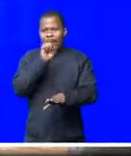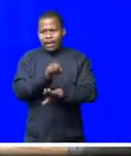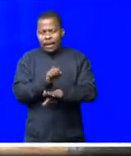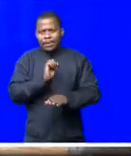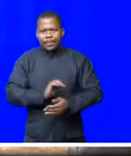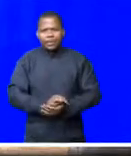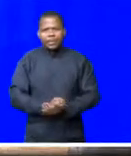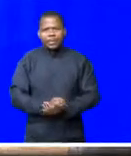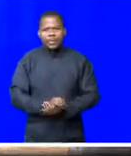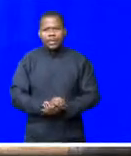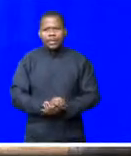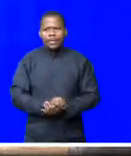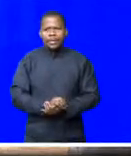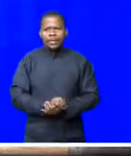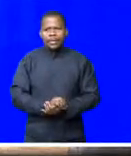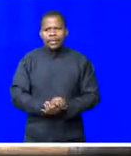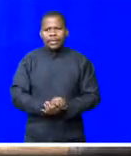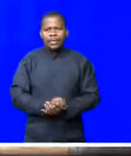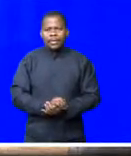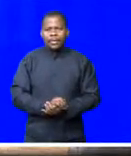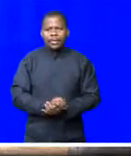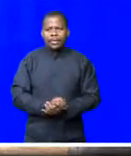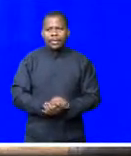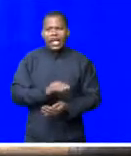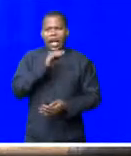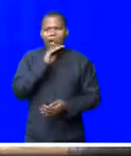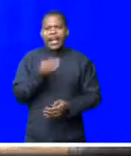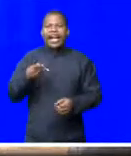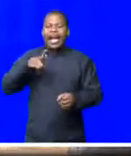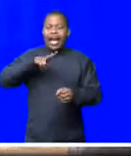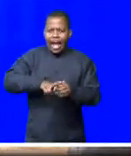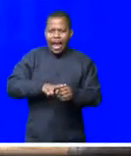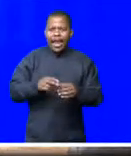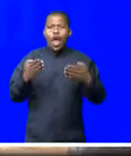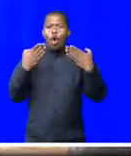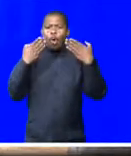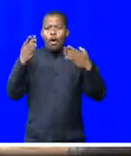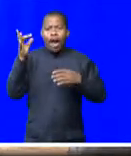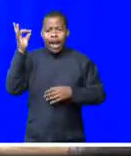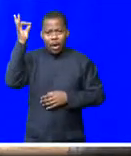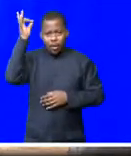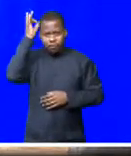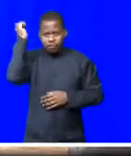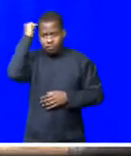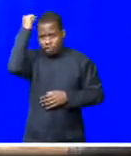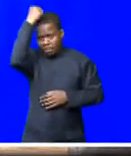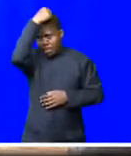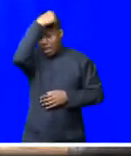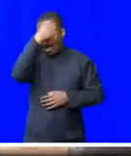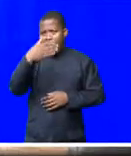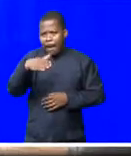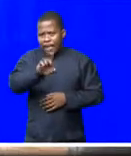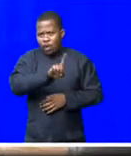kahle nasingakhohla kukhuza libayethe ngekuthi ivume ukuthi lomsebenzi